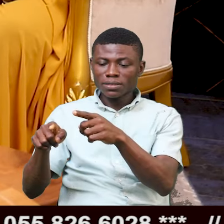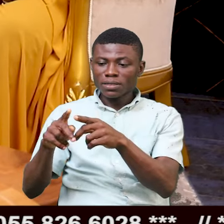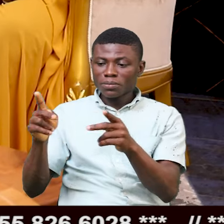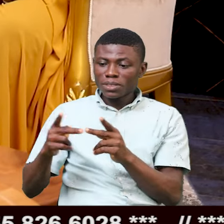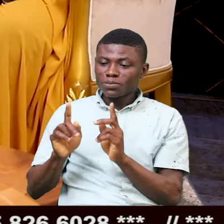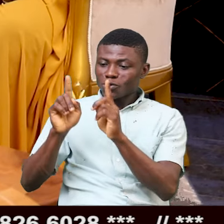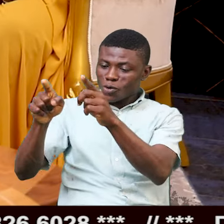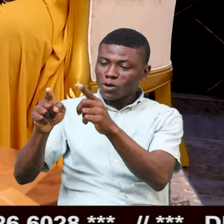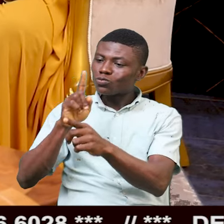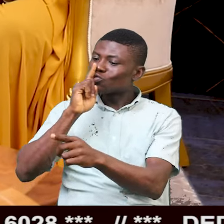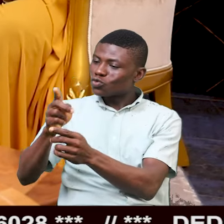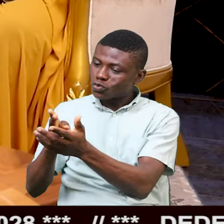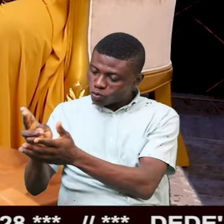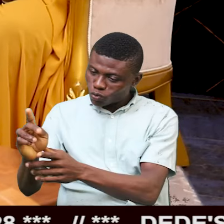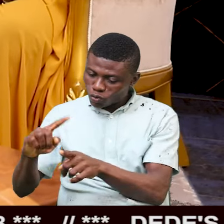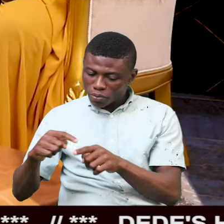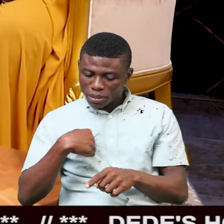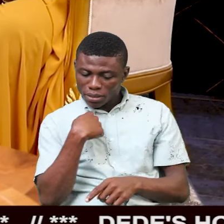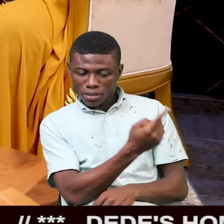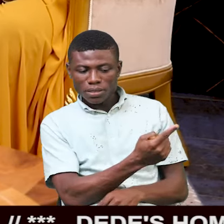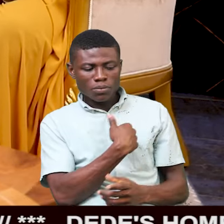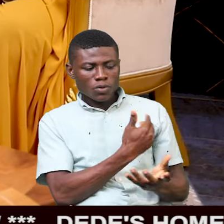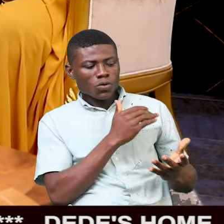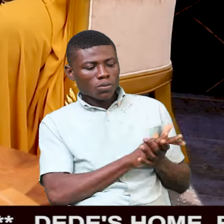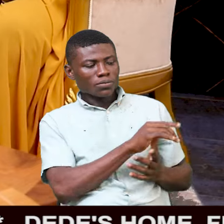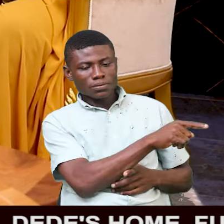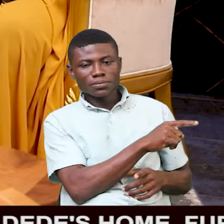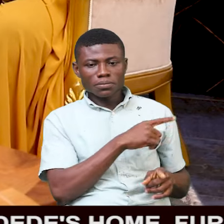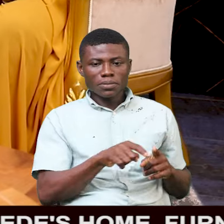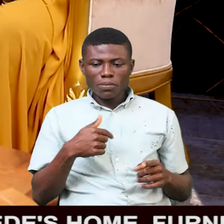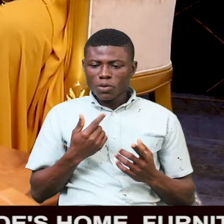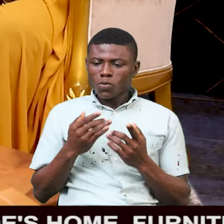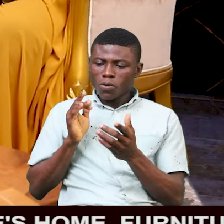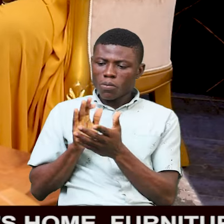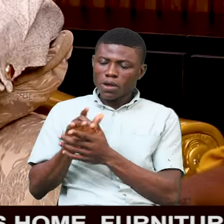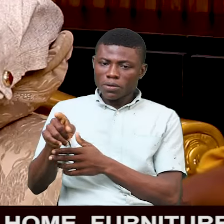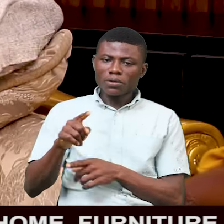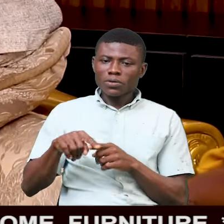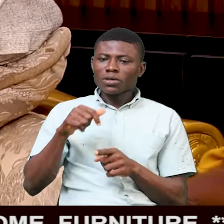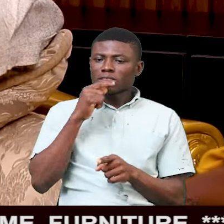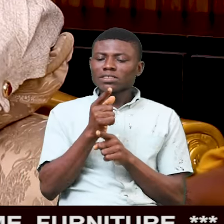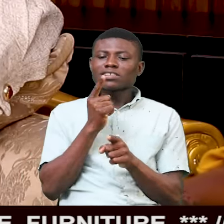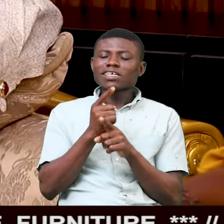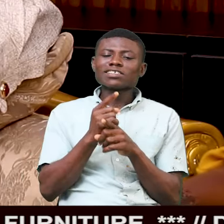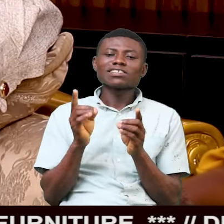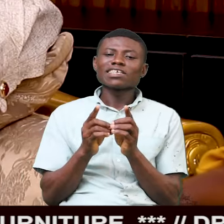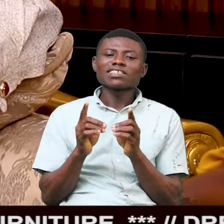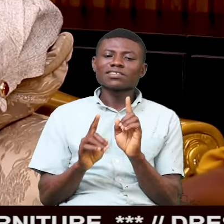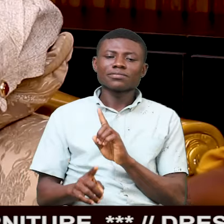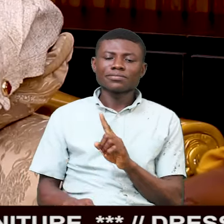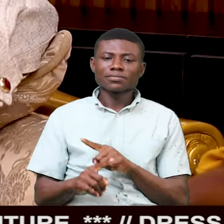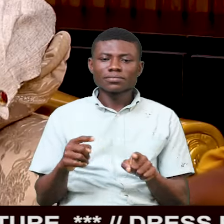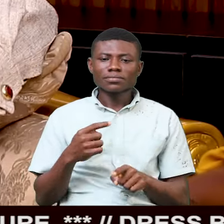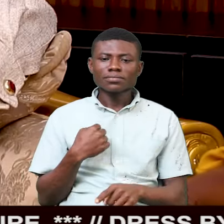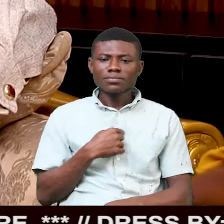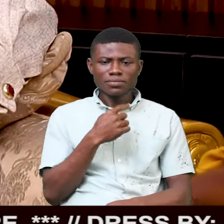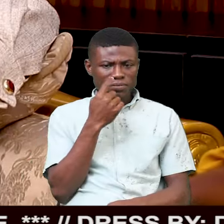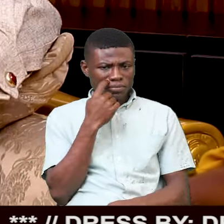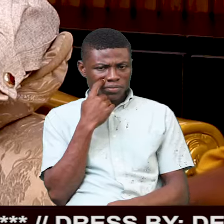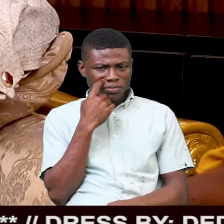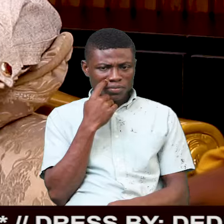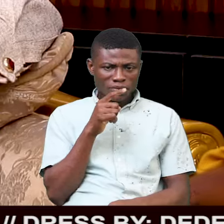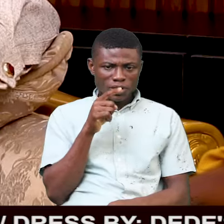a nucrete ye. It's what can no cre. And one may pass me. Our Diana may barbewa. And young Panachi. Oh, yeah, man,